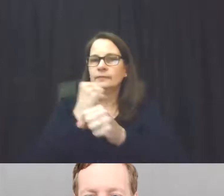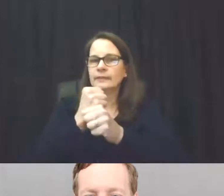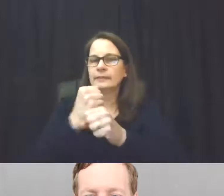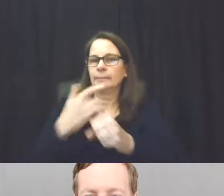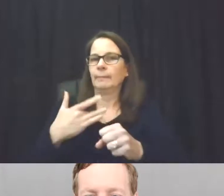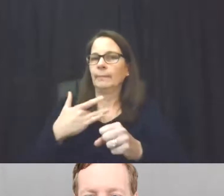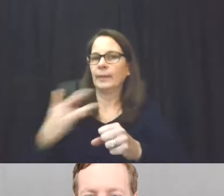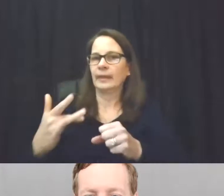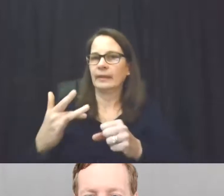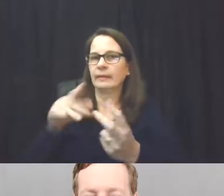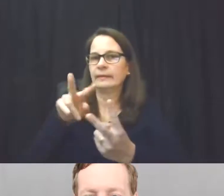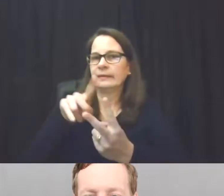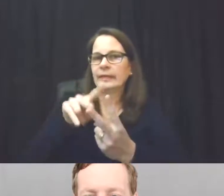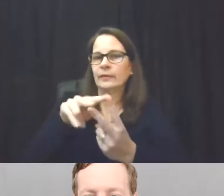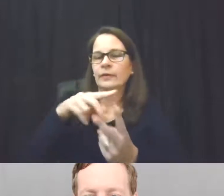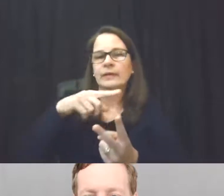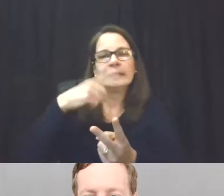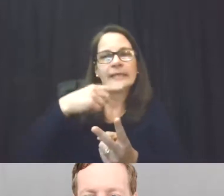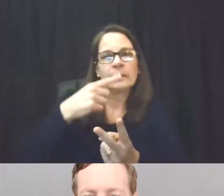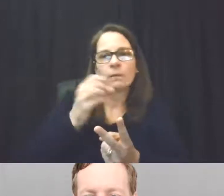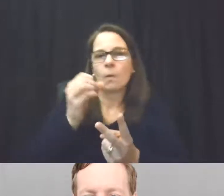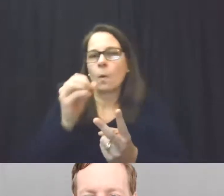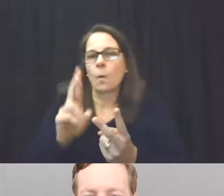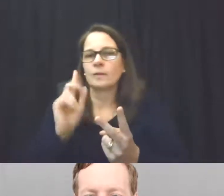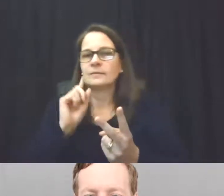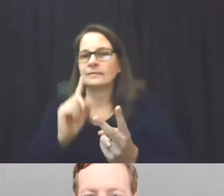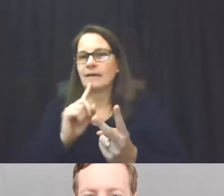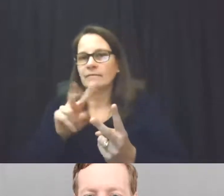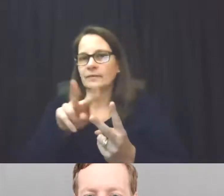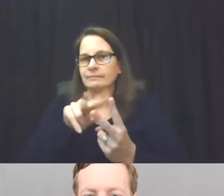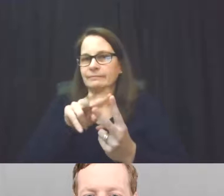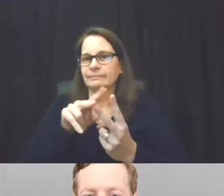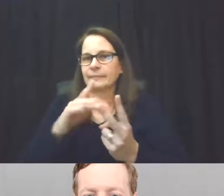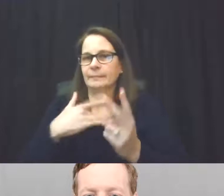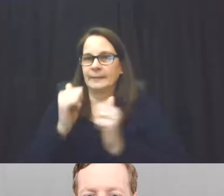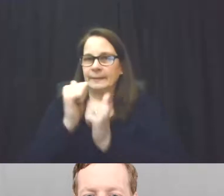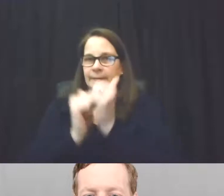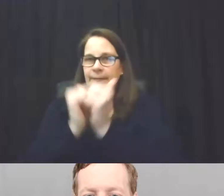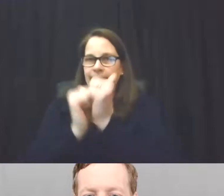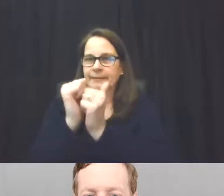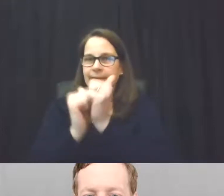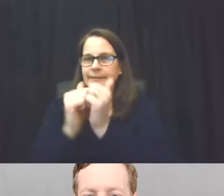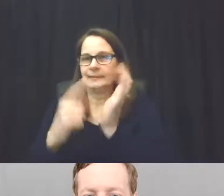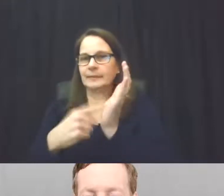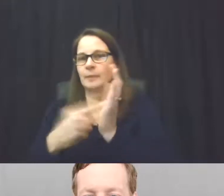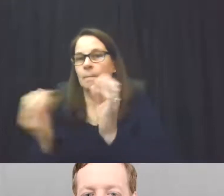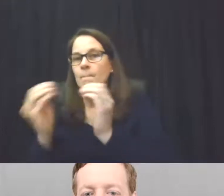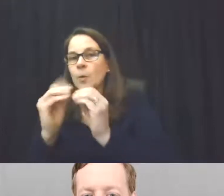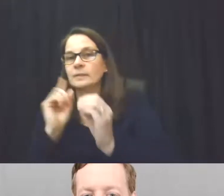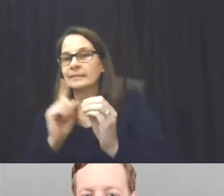high percentage of statistics that either relates to people being deaf or